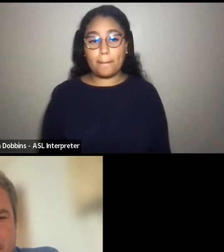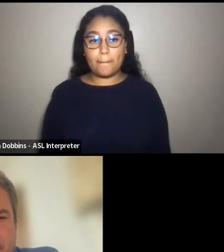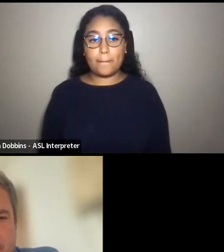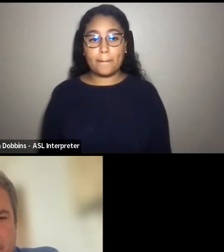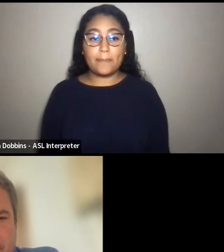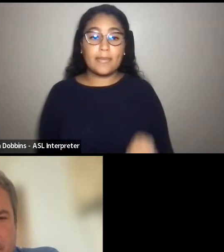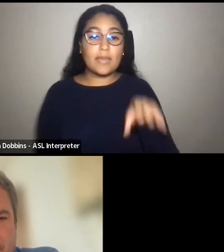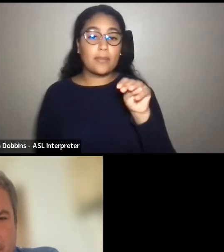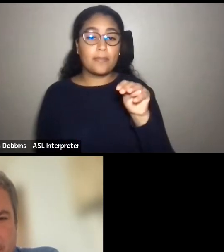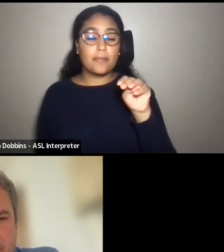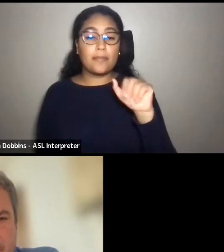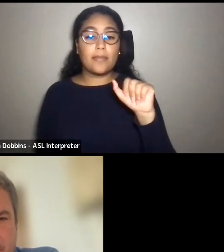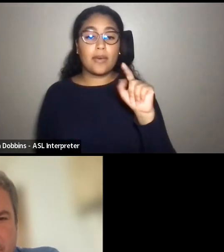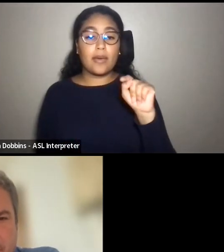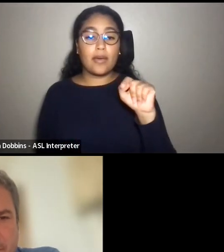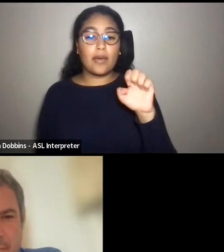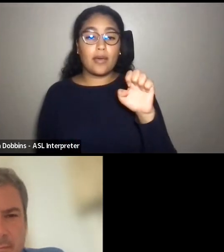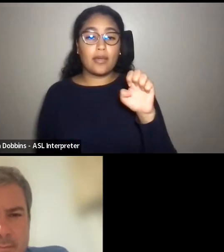Matthew Parks.